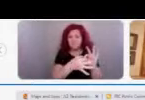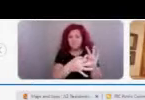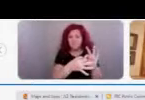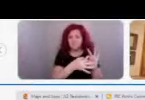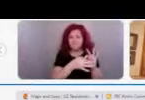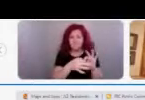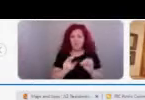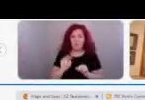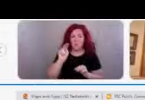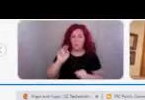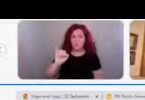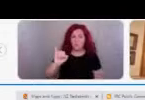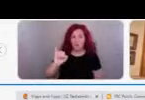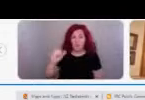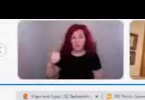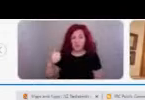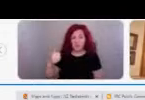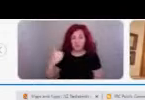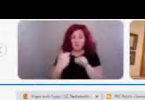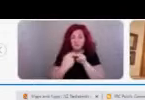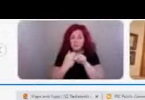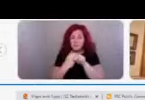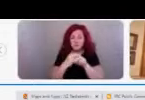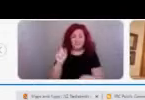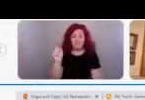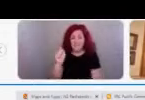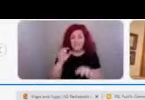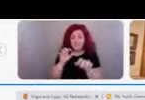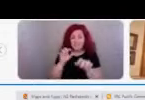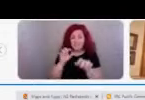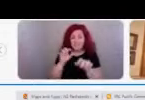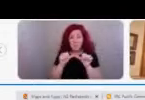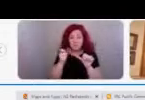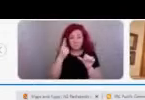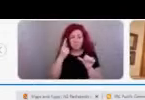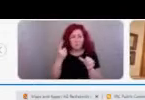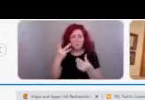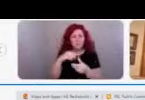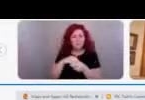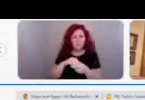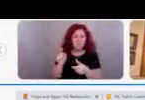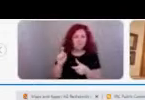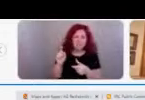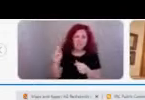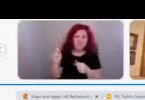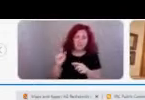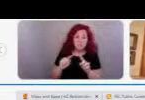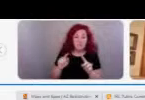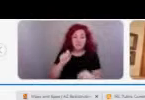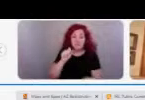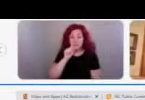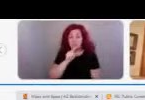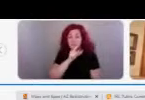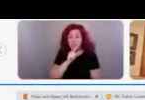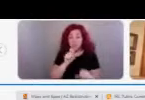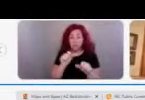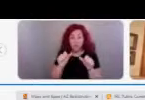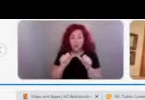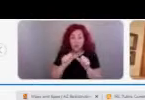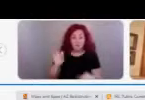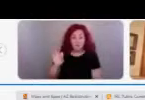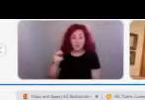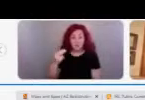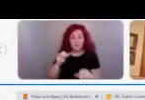i-10 the phoenix area even though we are part of phoenix um the scottsdale area the fountain hills